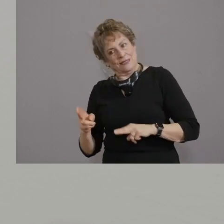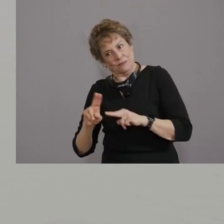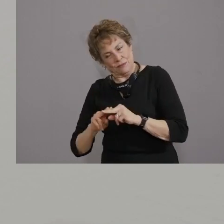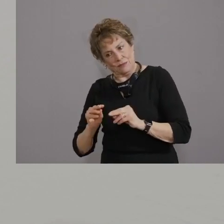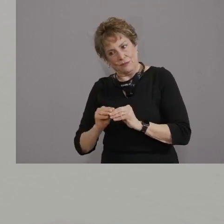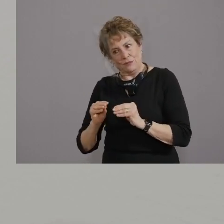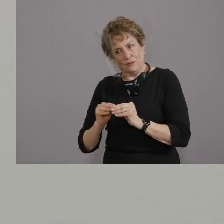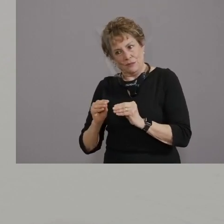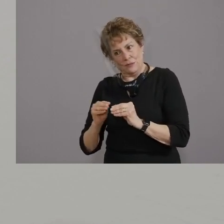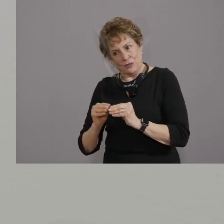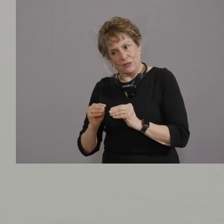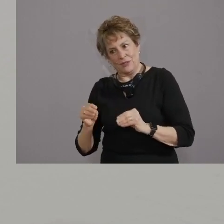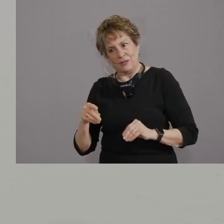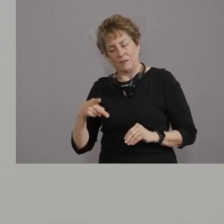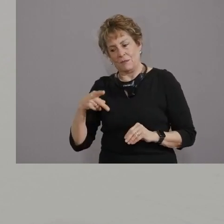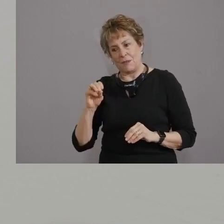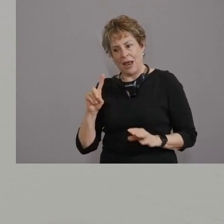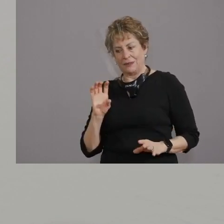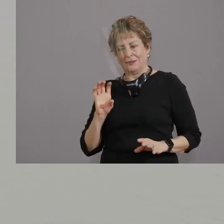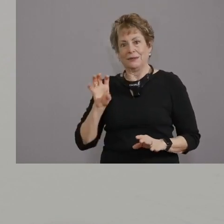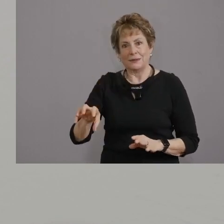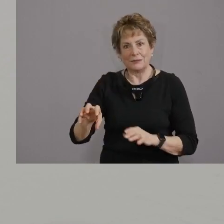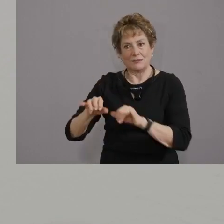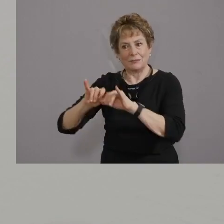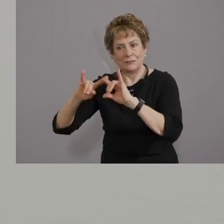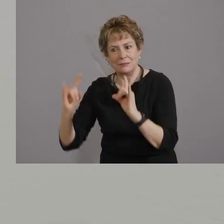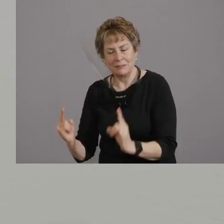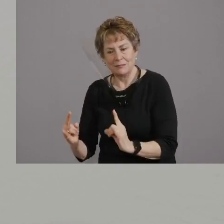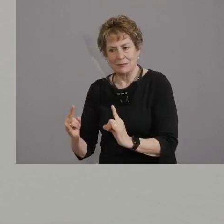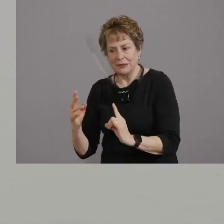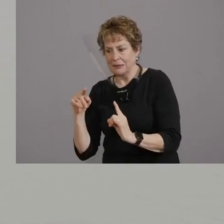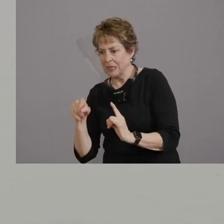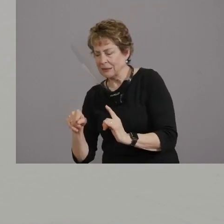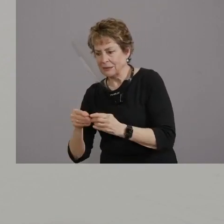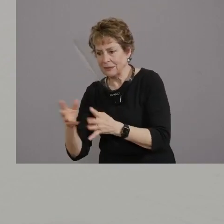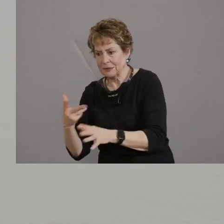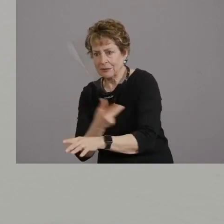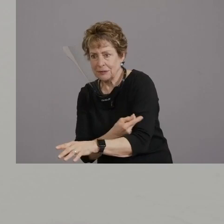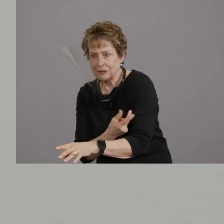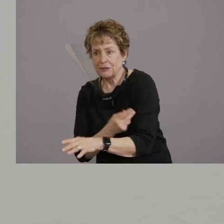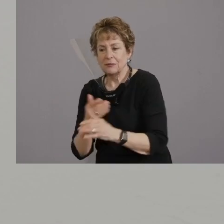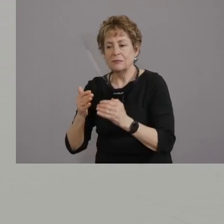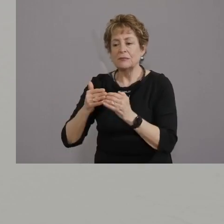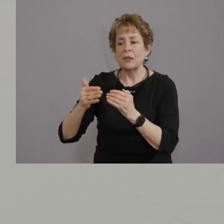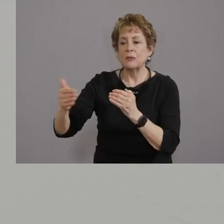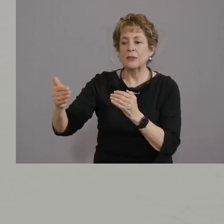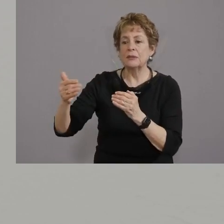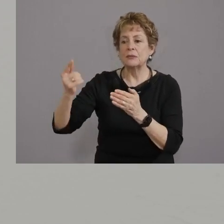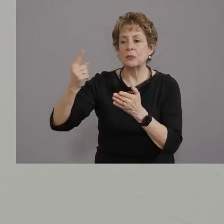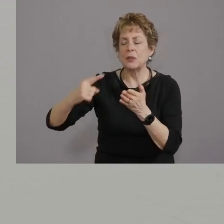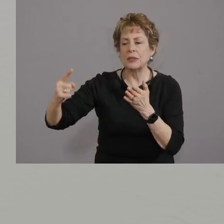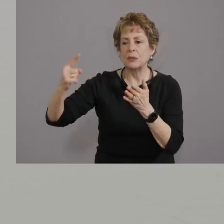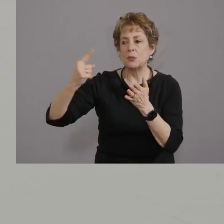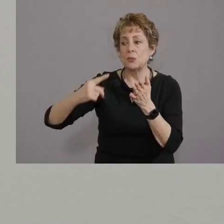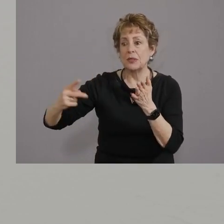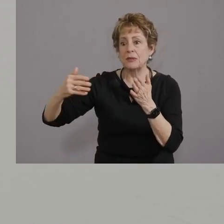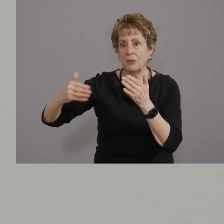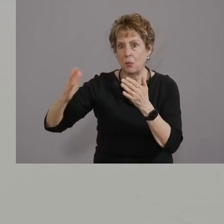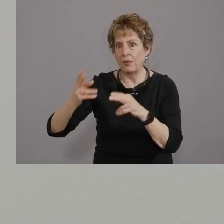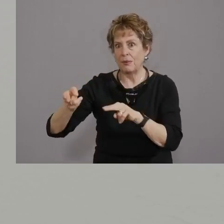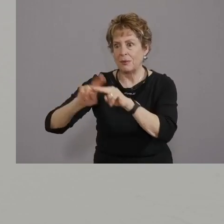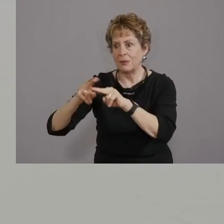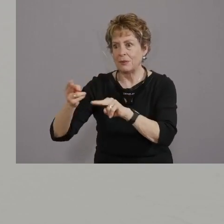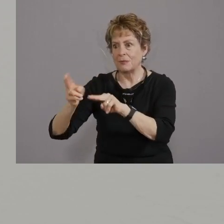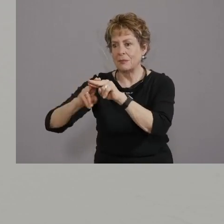we continue to look at how we do that. But I think over the last week, we've significantly ramped up administration of